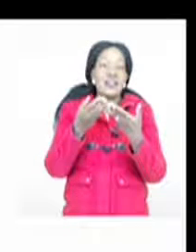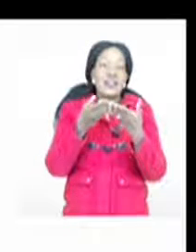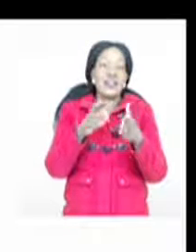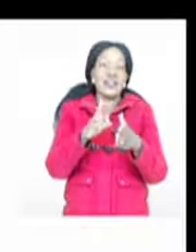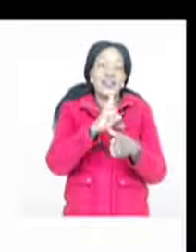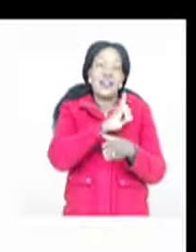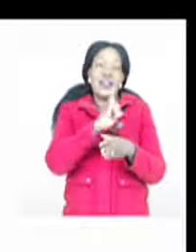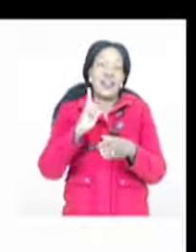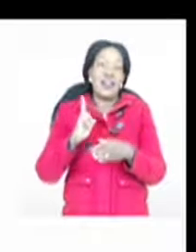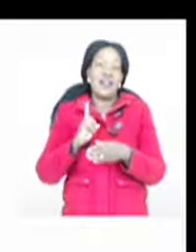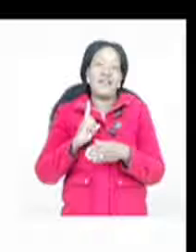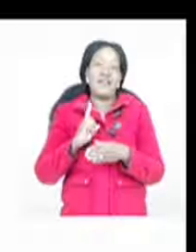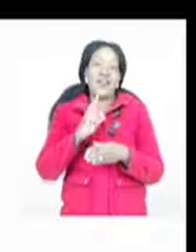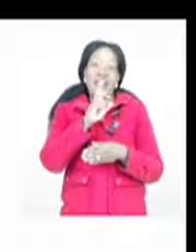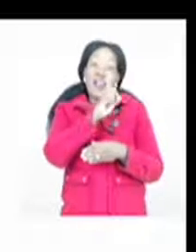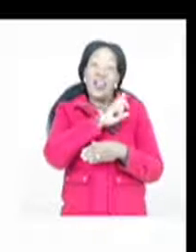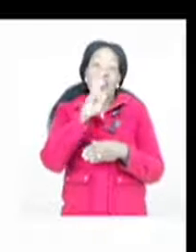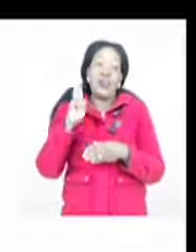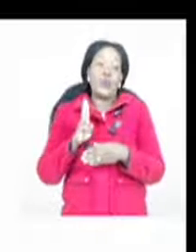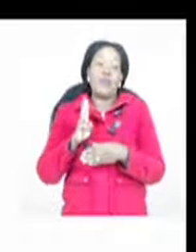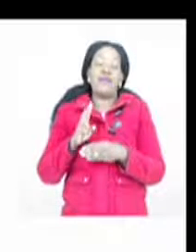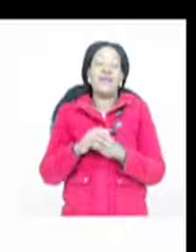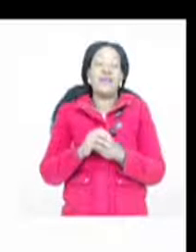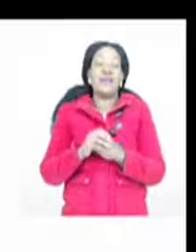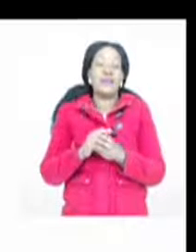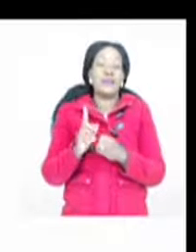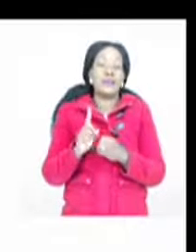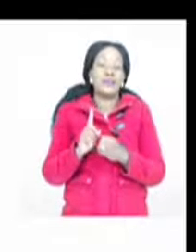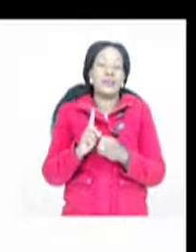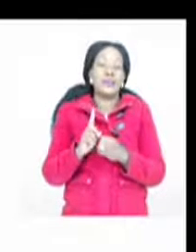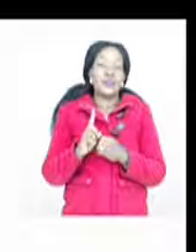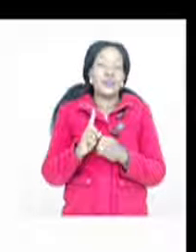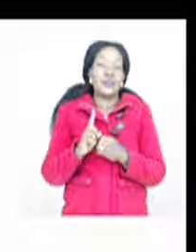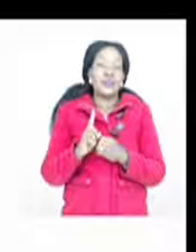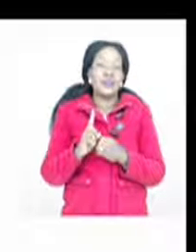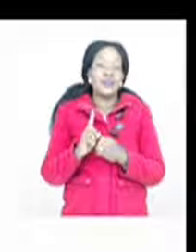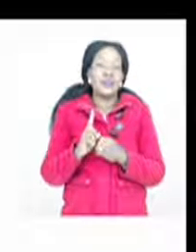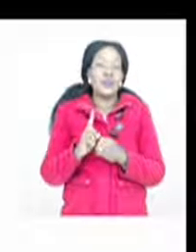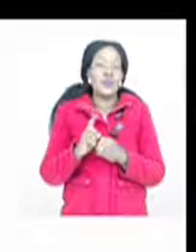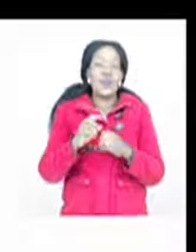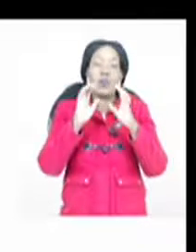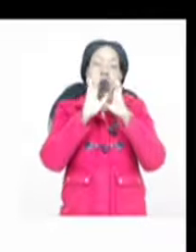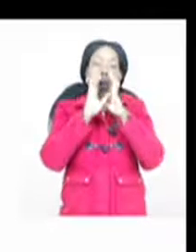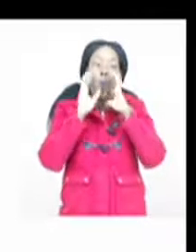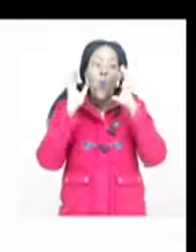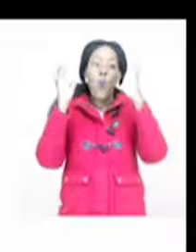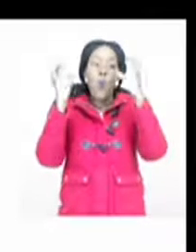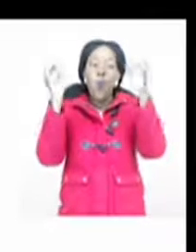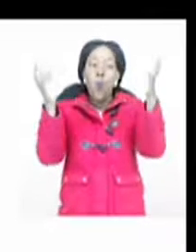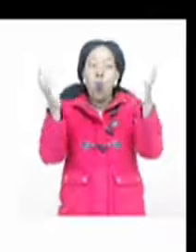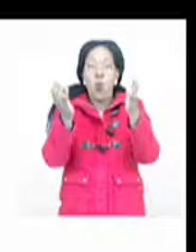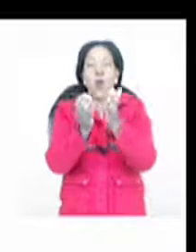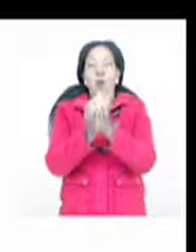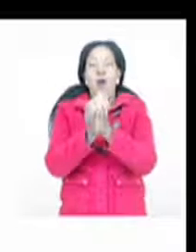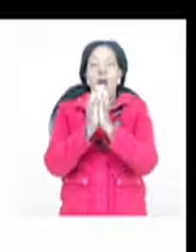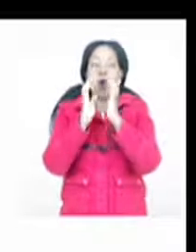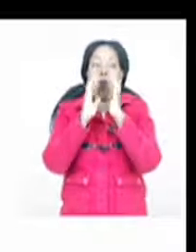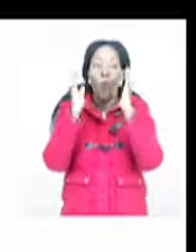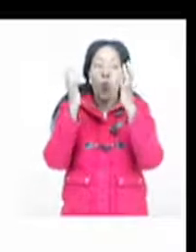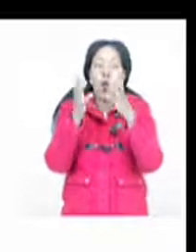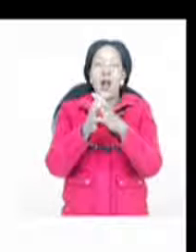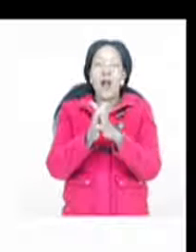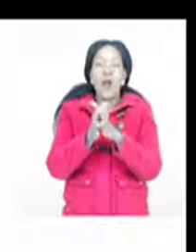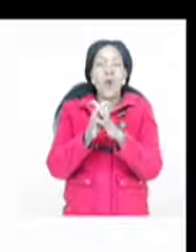12. Okay, what will we do there? There's some balloons. Wow, I hope we're going to